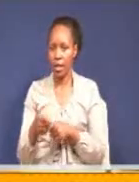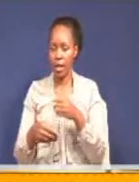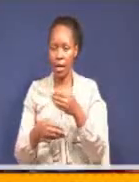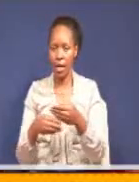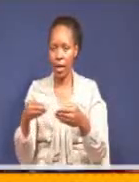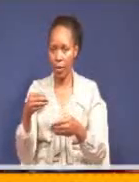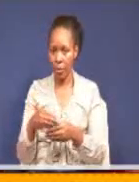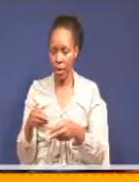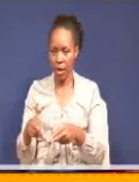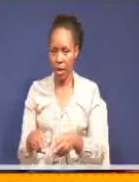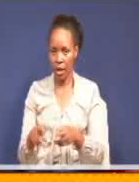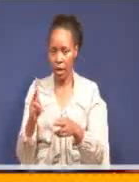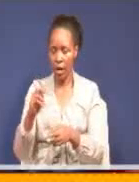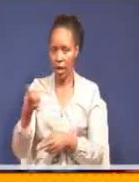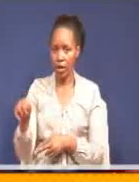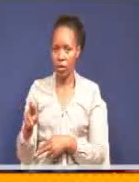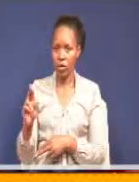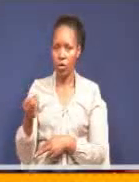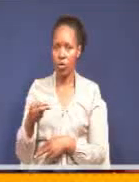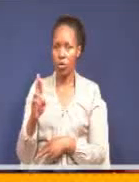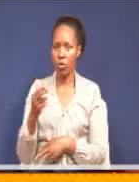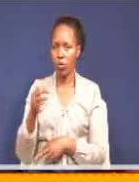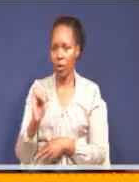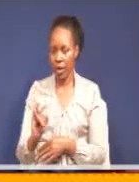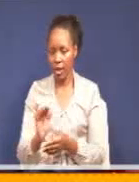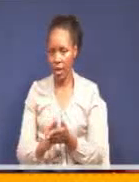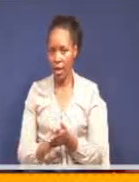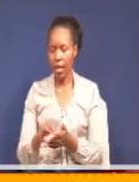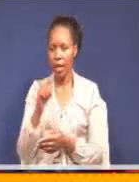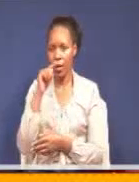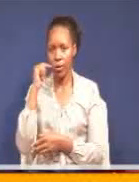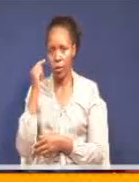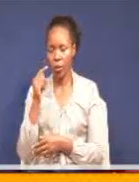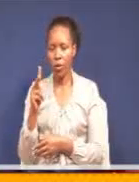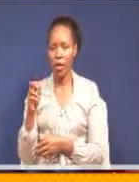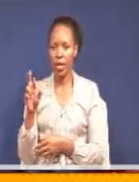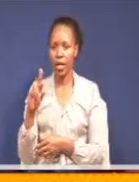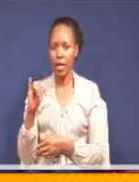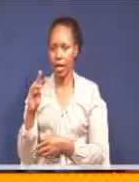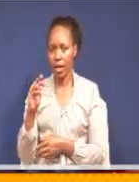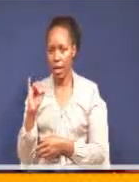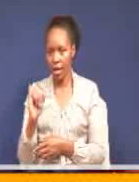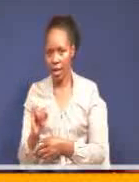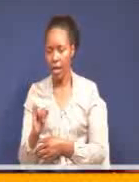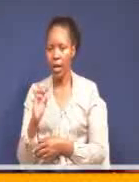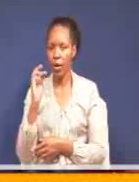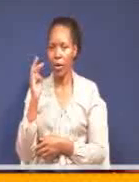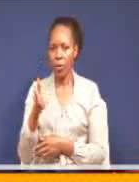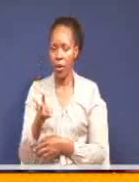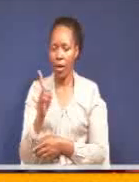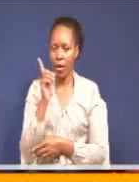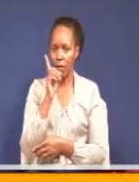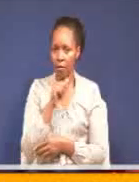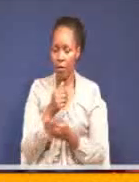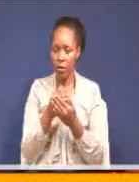ya kaja ndodhi herega chogoria mutindoa kereani mpaka marima boke dhira boke kinyamodhia mbere